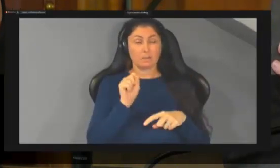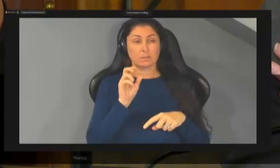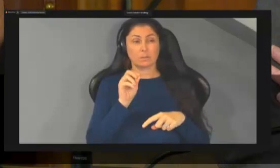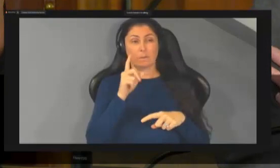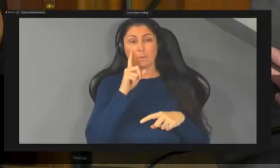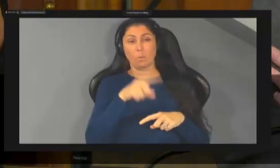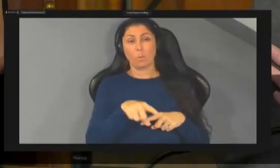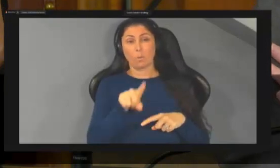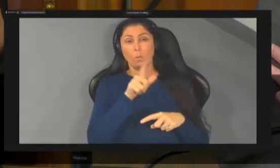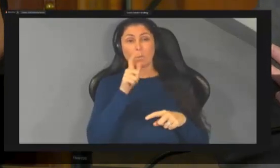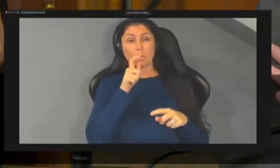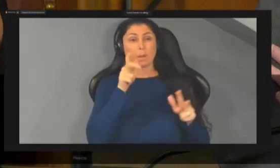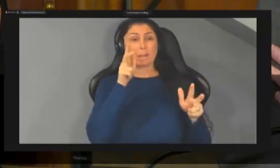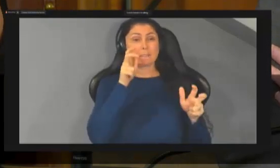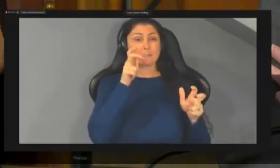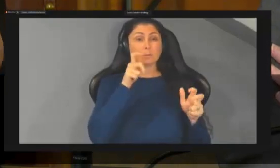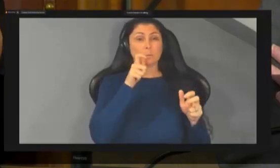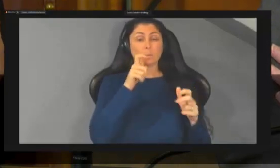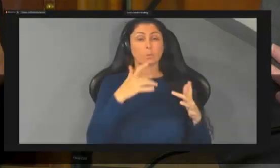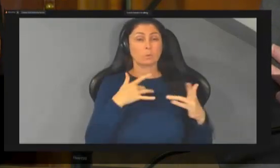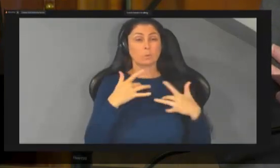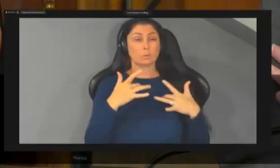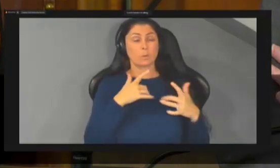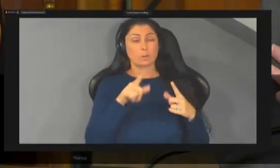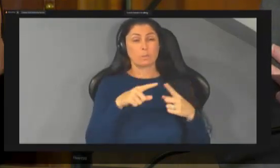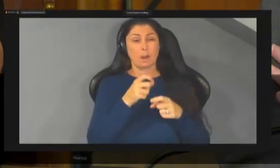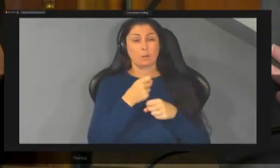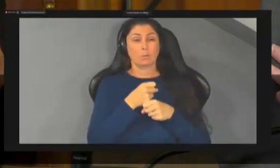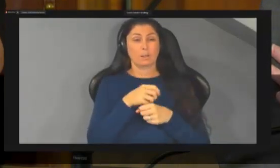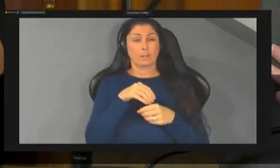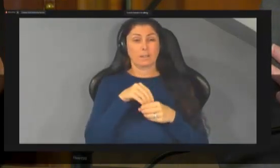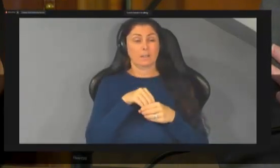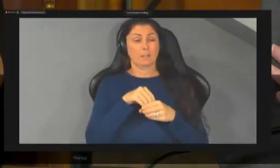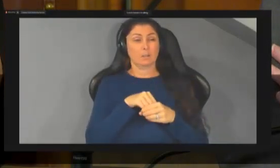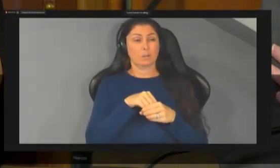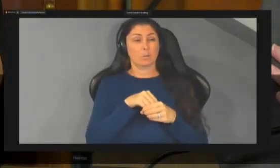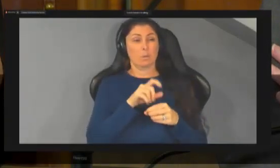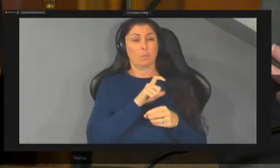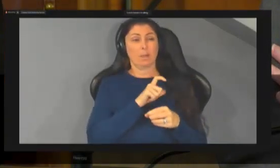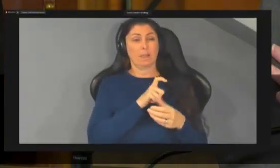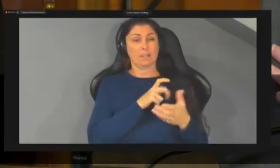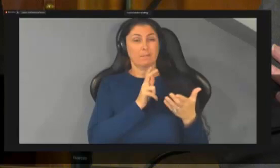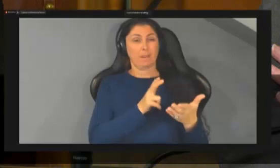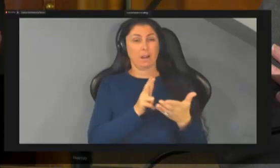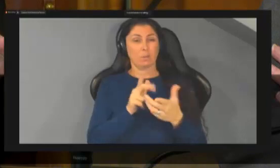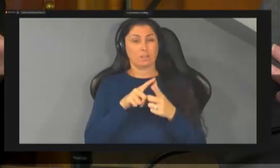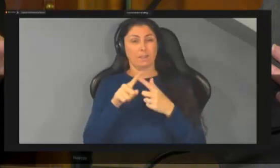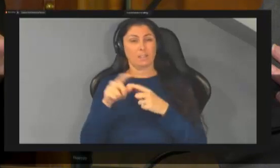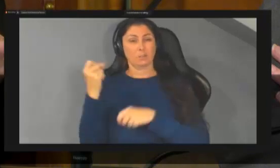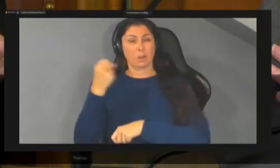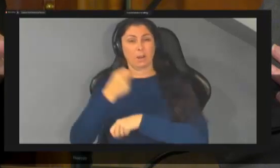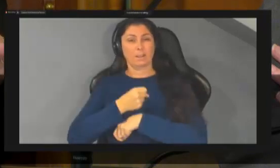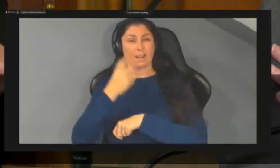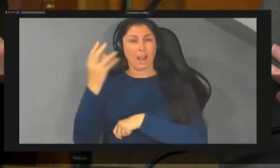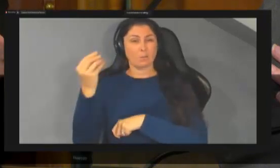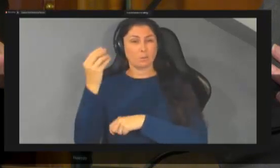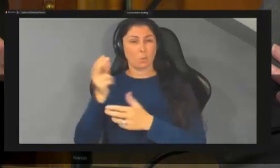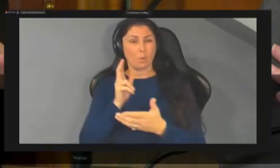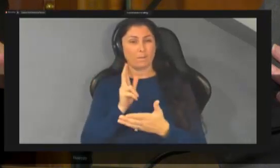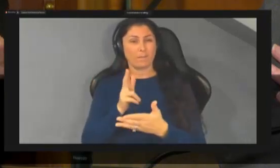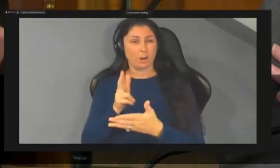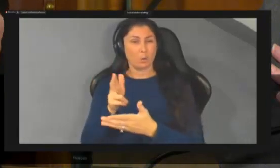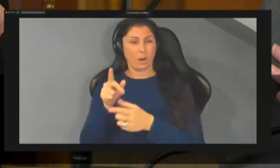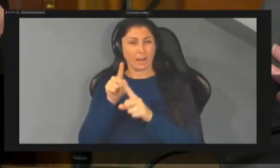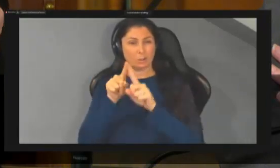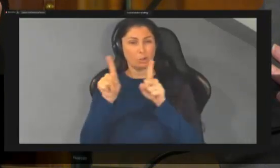there who are concerned about creating an indoor police firing range and shutting down our outdoor firing range, which we've talked about now for, you